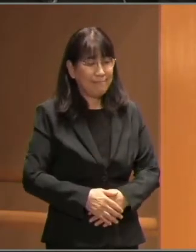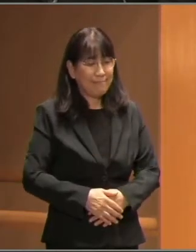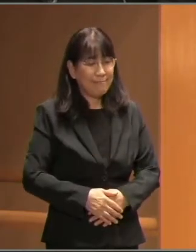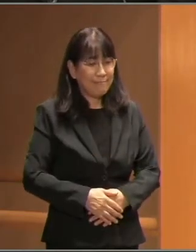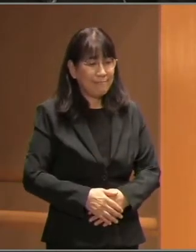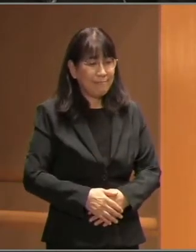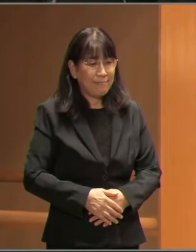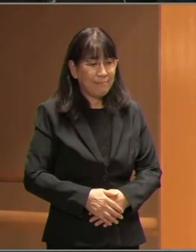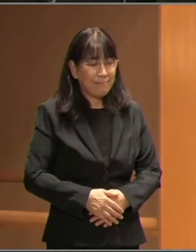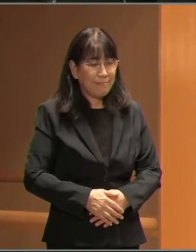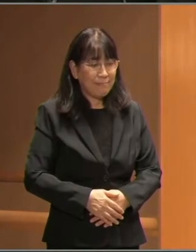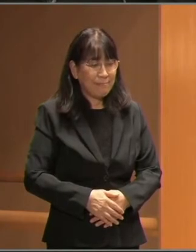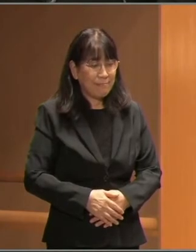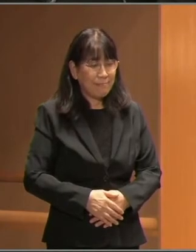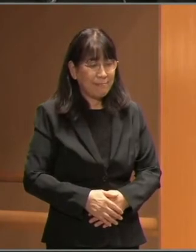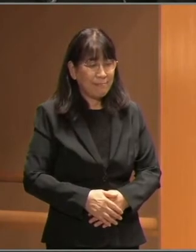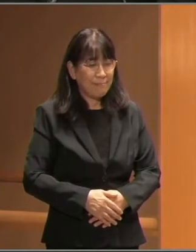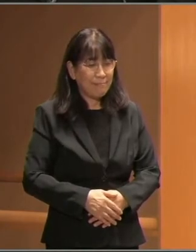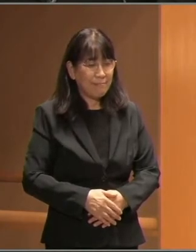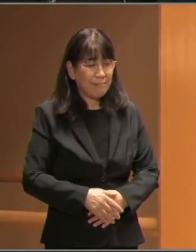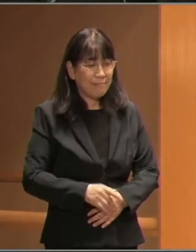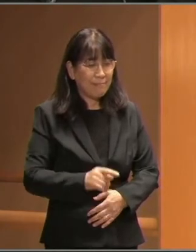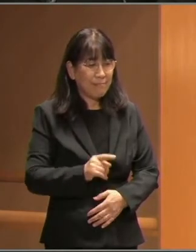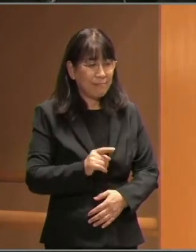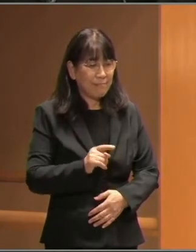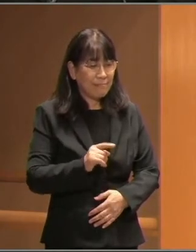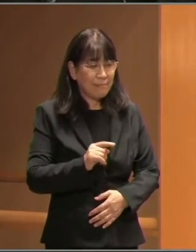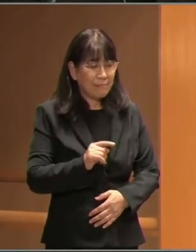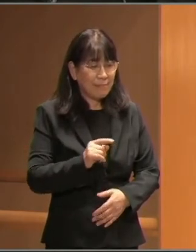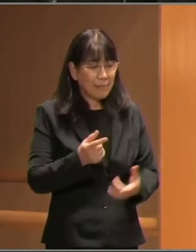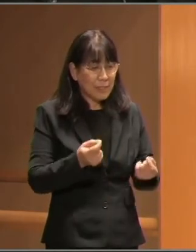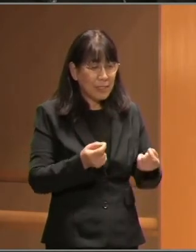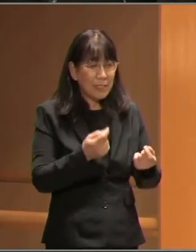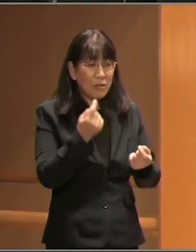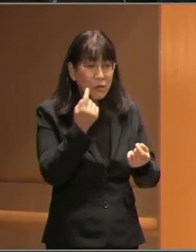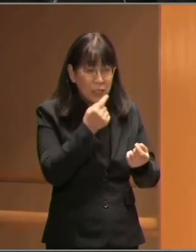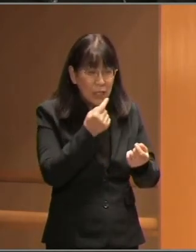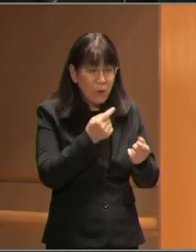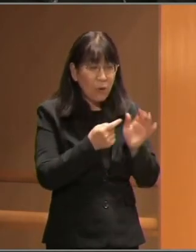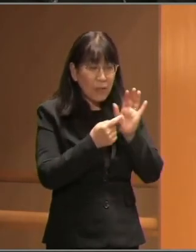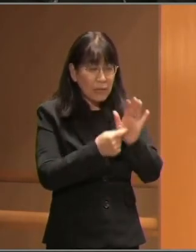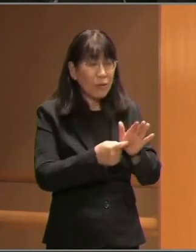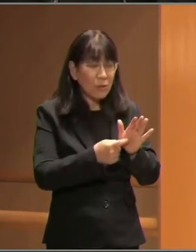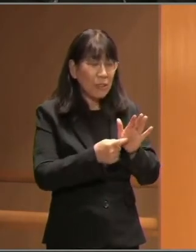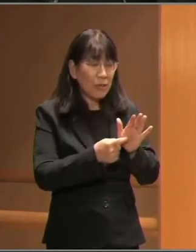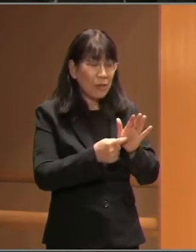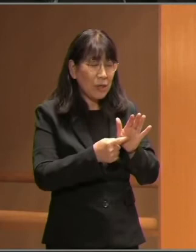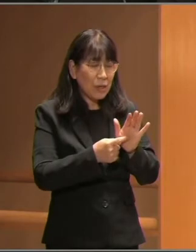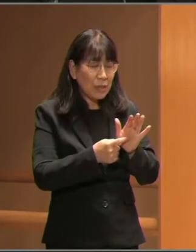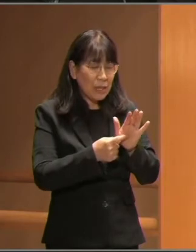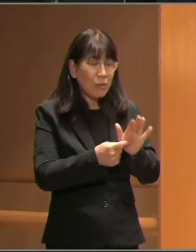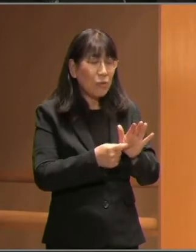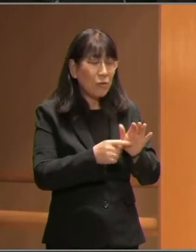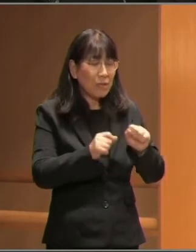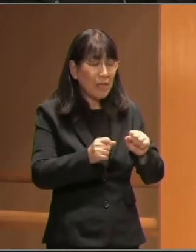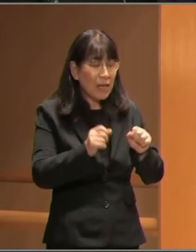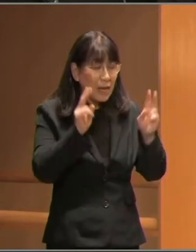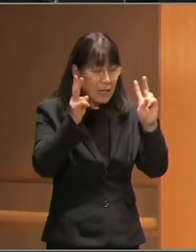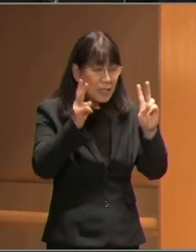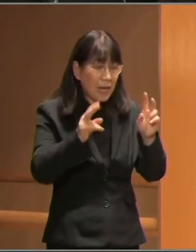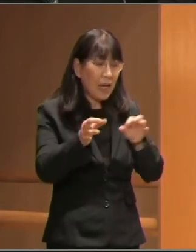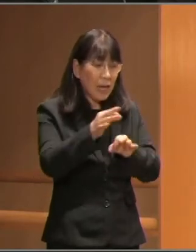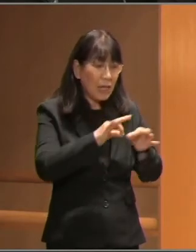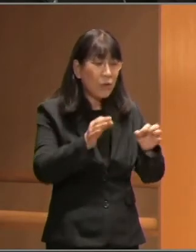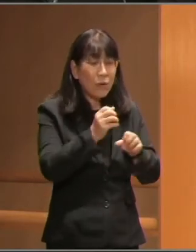available. And then if you have a very high ambition and you would like to create the very clean